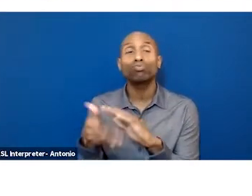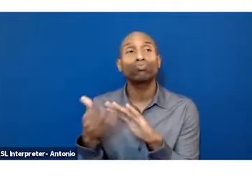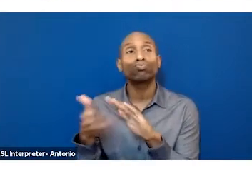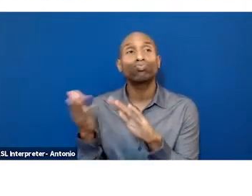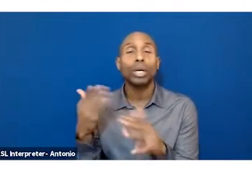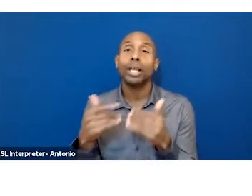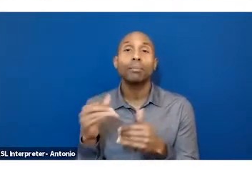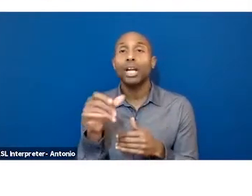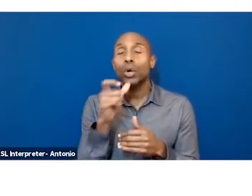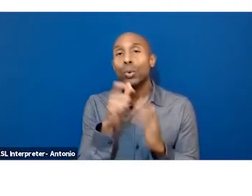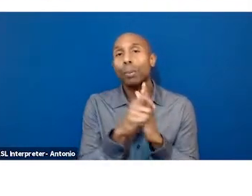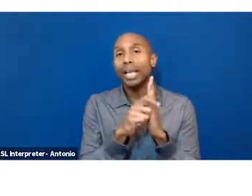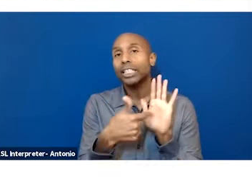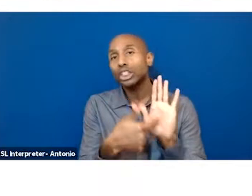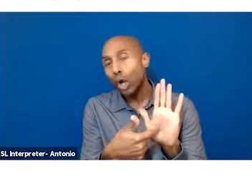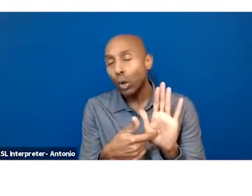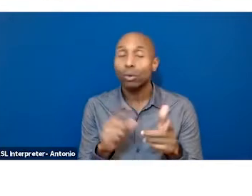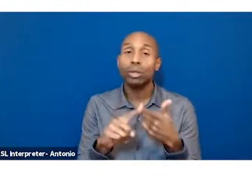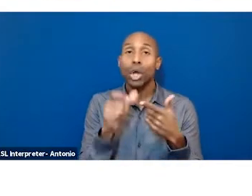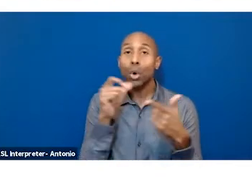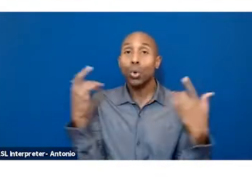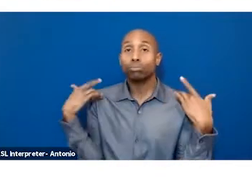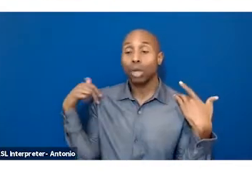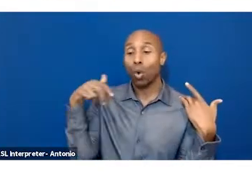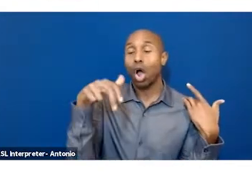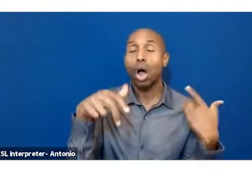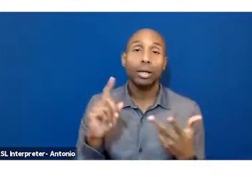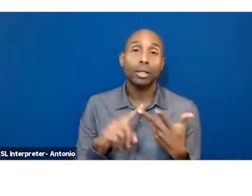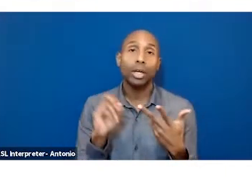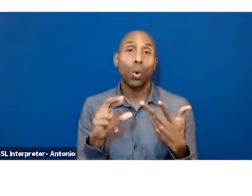of a magazine, or at the top of a fashion magazine's masthead.